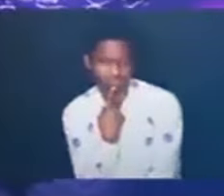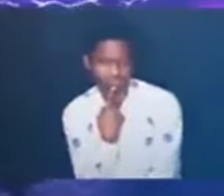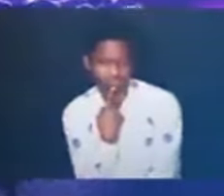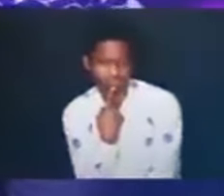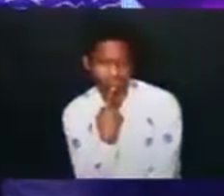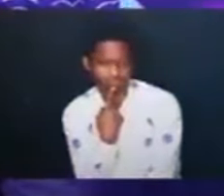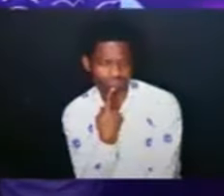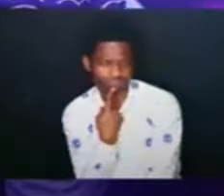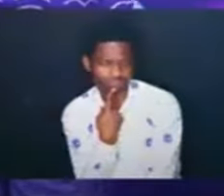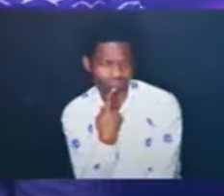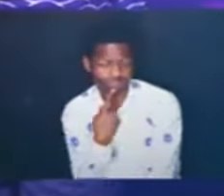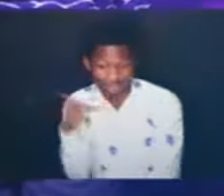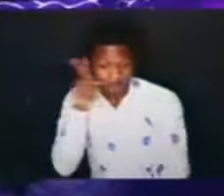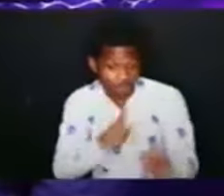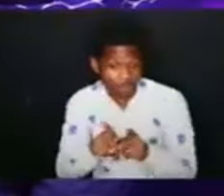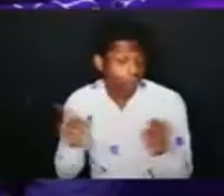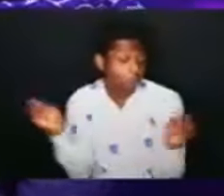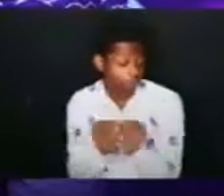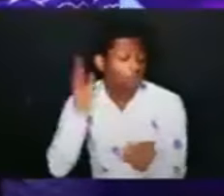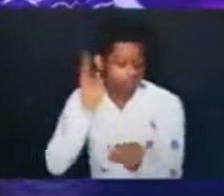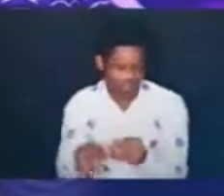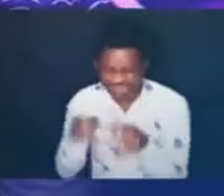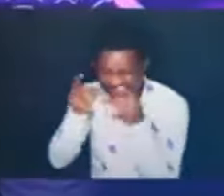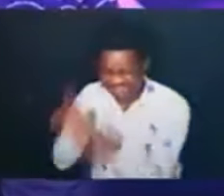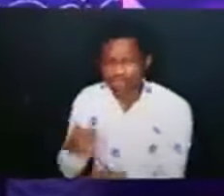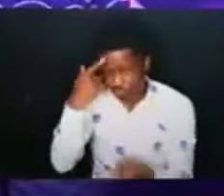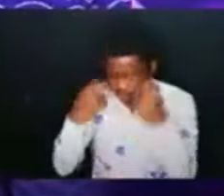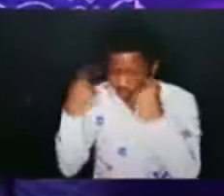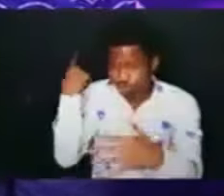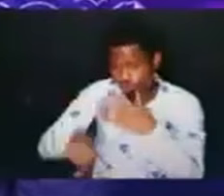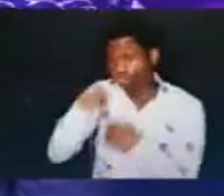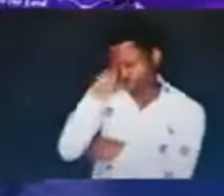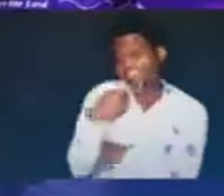See, people will always hate you for what you have said.